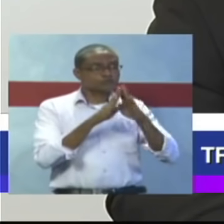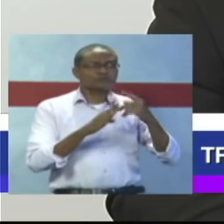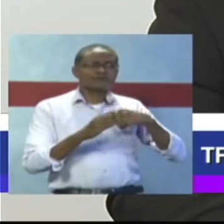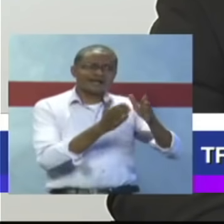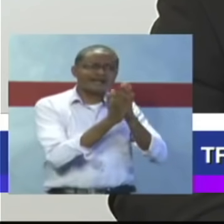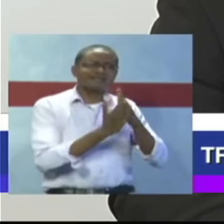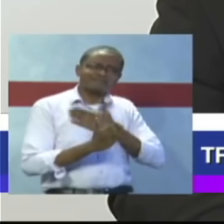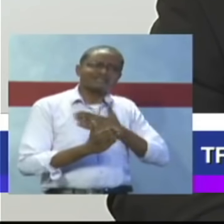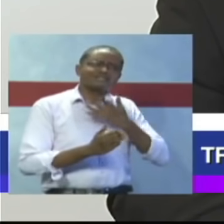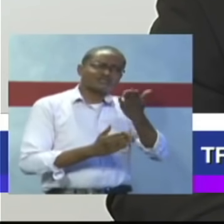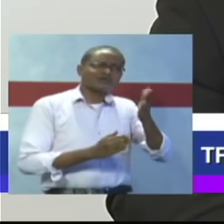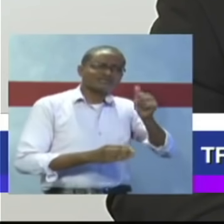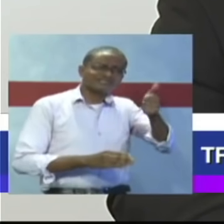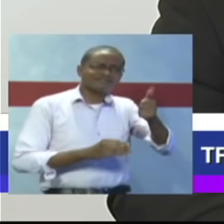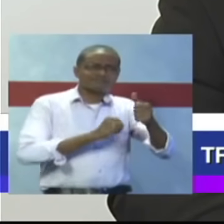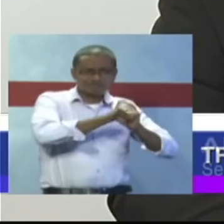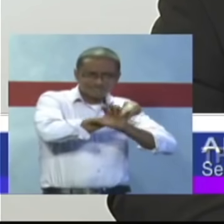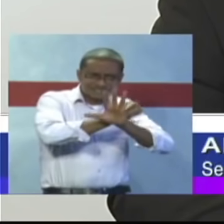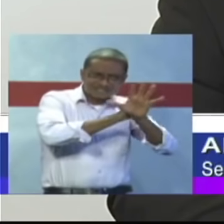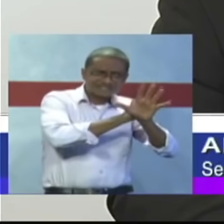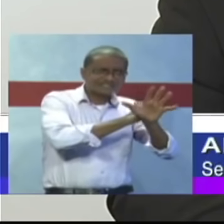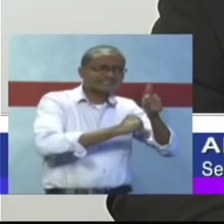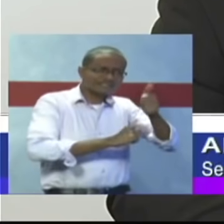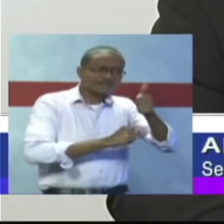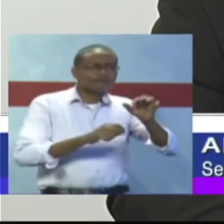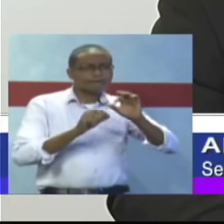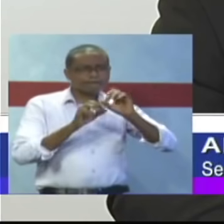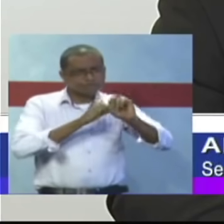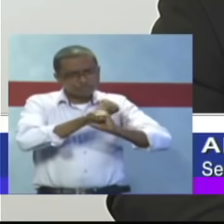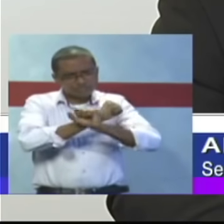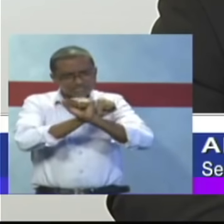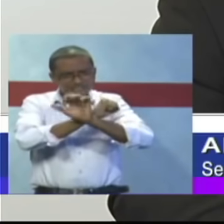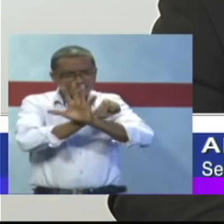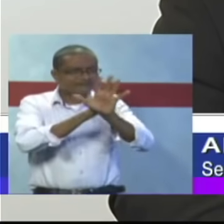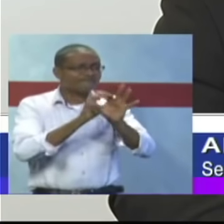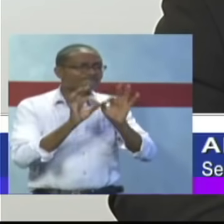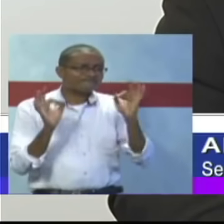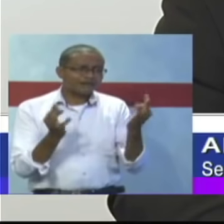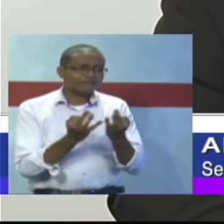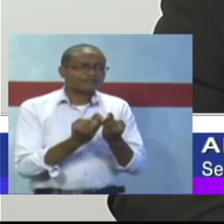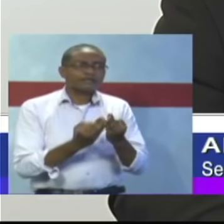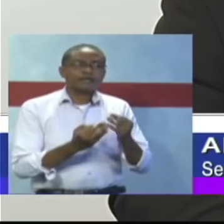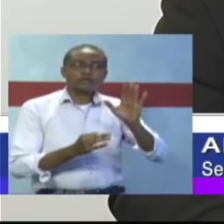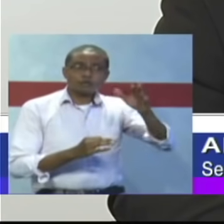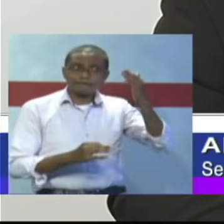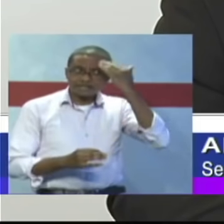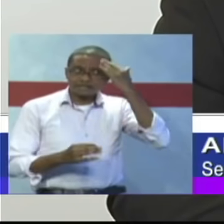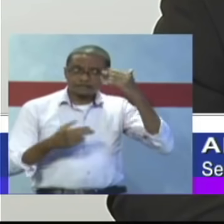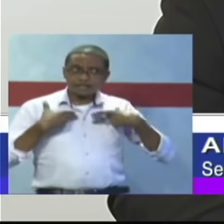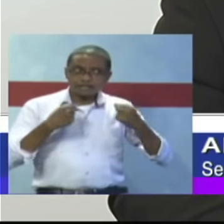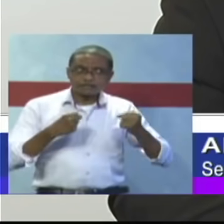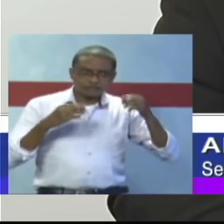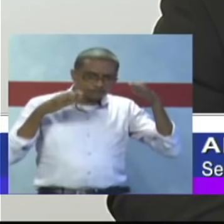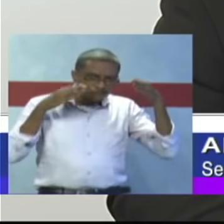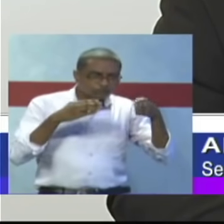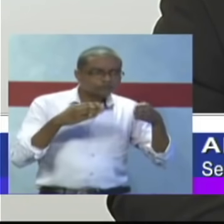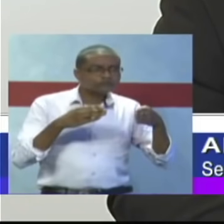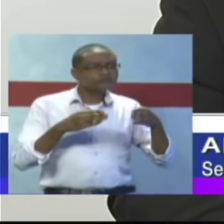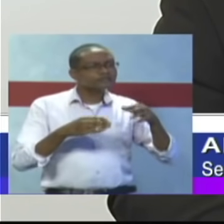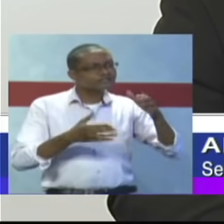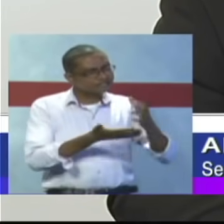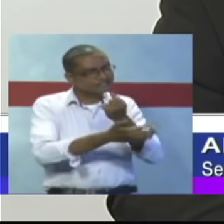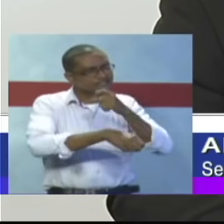please continue to protect yourself and your loved ones. And do not forget to focus on your mental health. Take